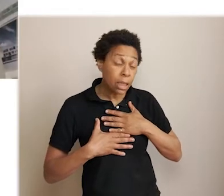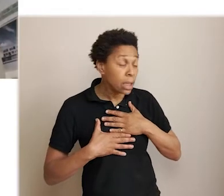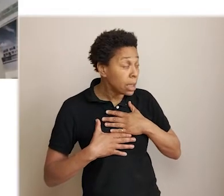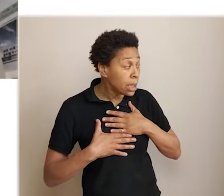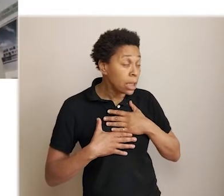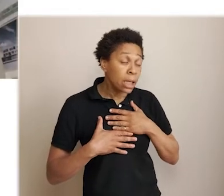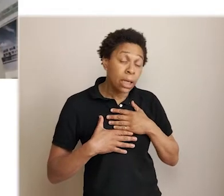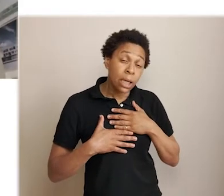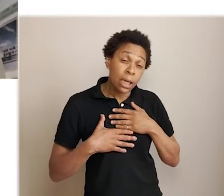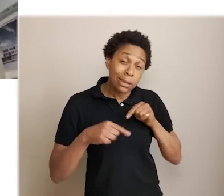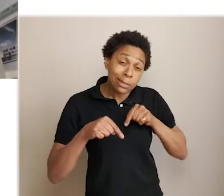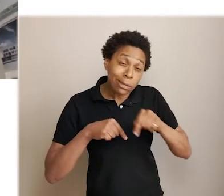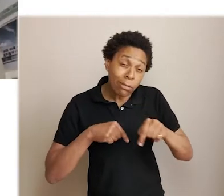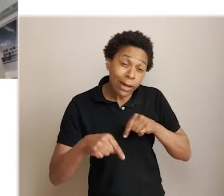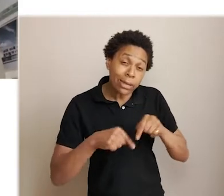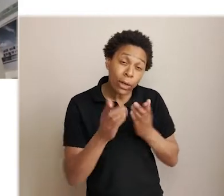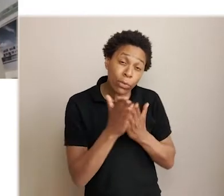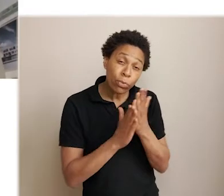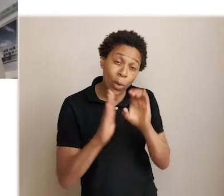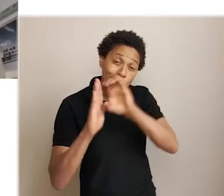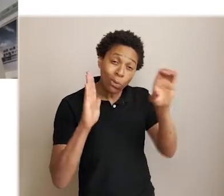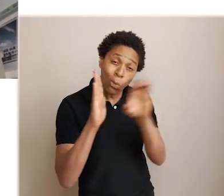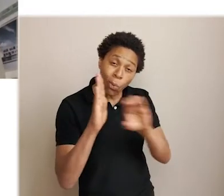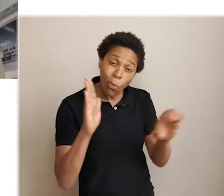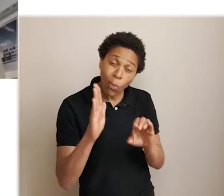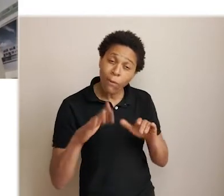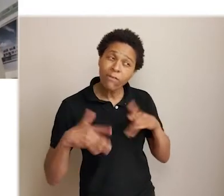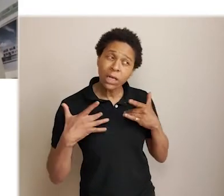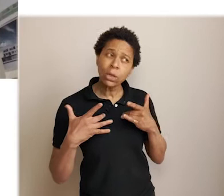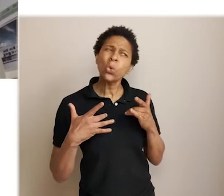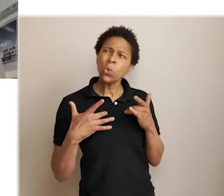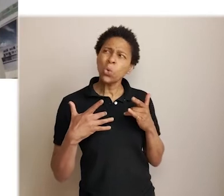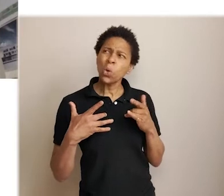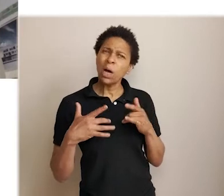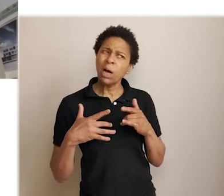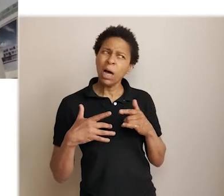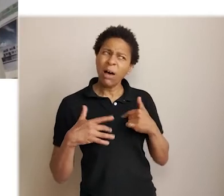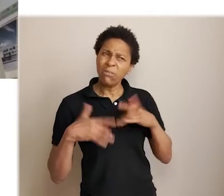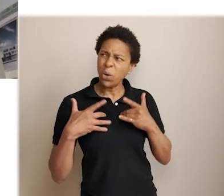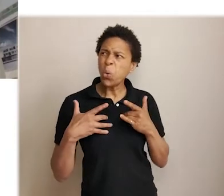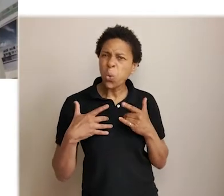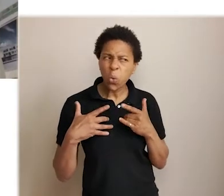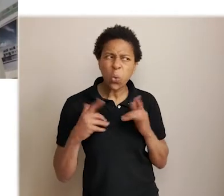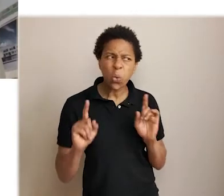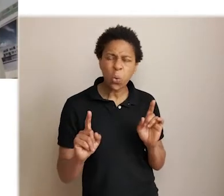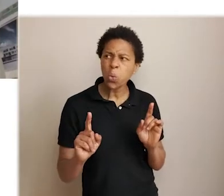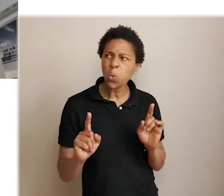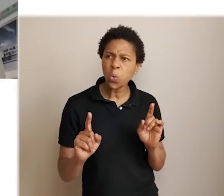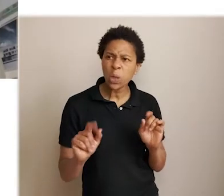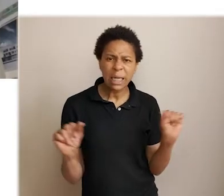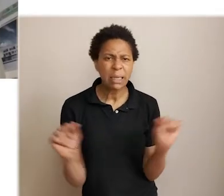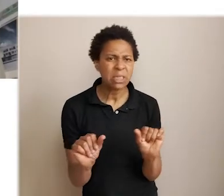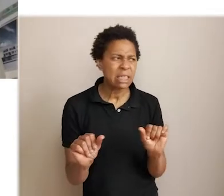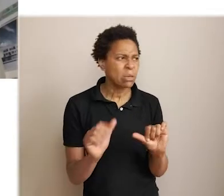creative processes emerge from what seem at first very, very extreme limitations and restrictions of somebody who, you know, is passionately committed to